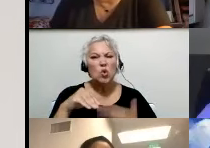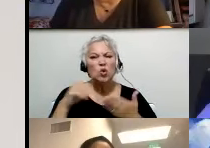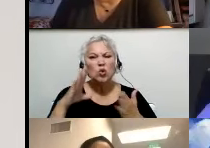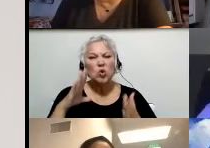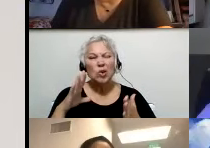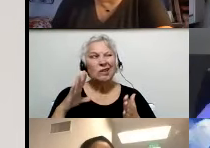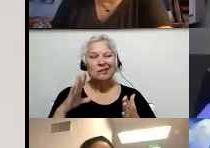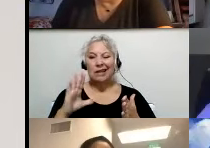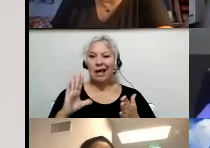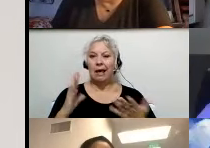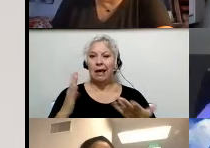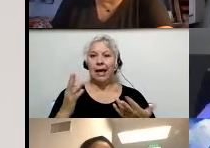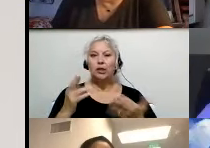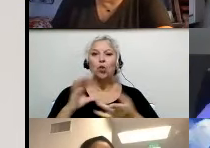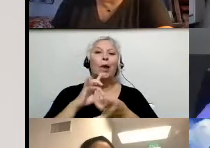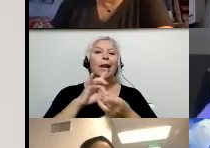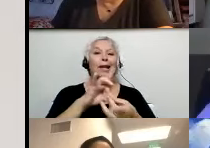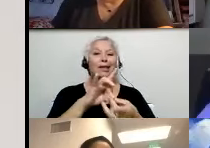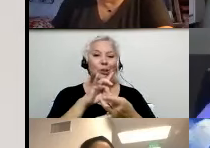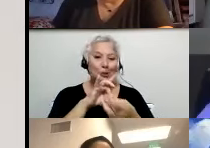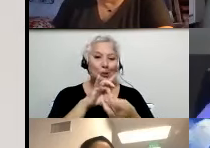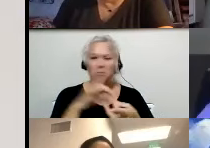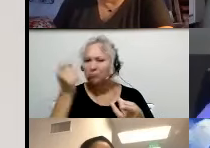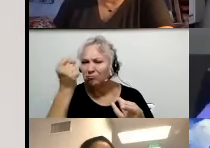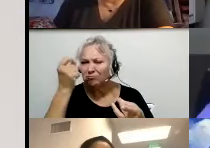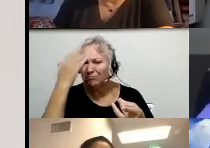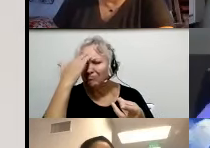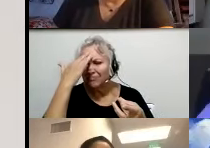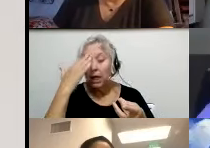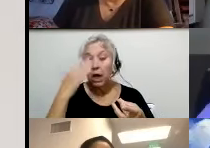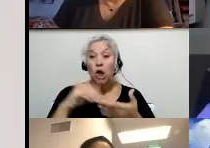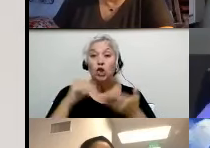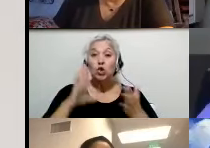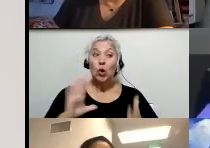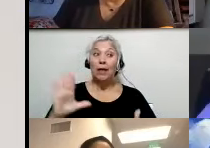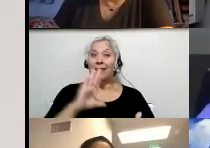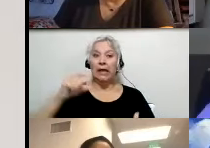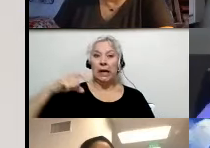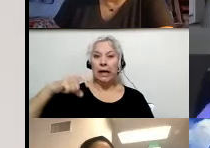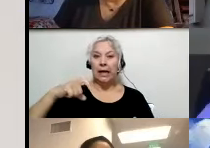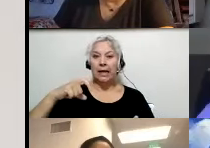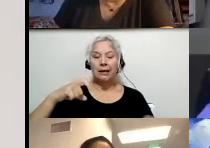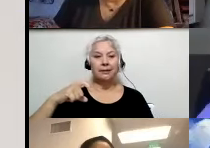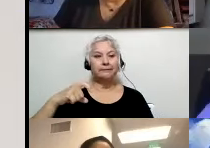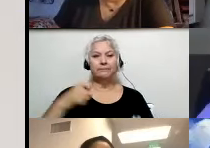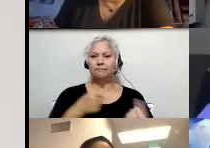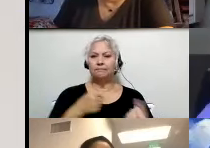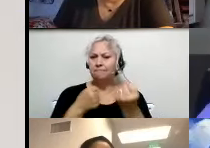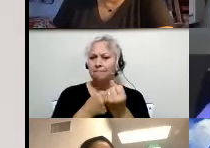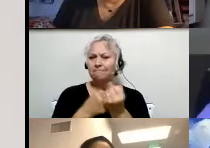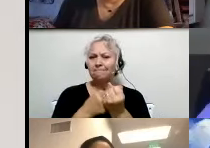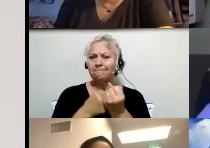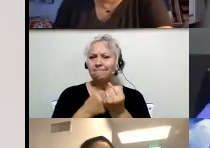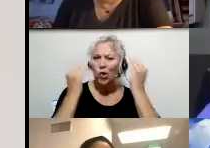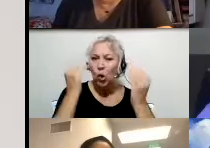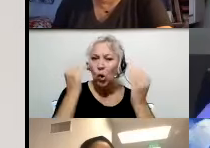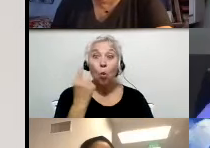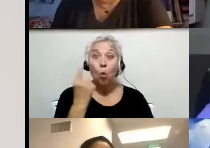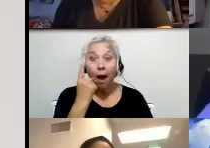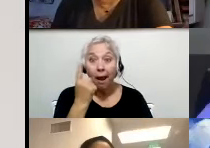all about those relationships, and our students need a supportive adult, at least